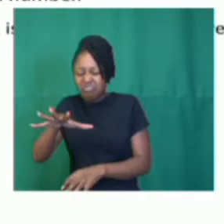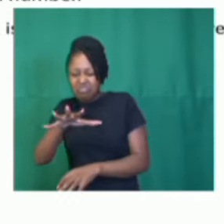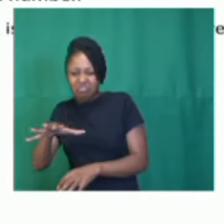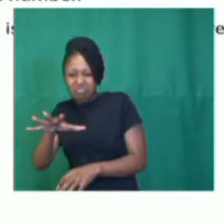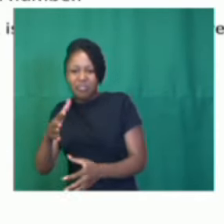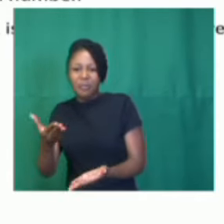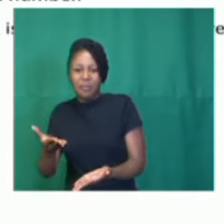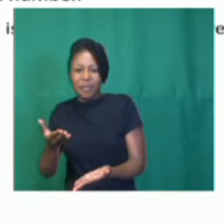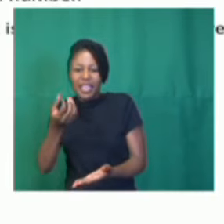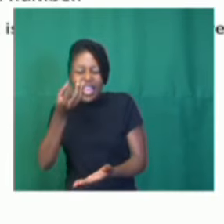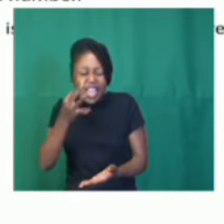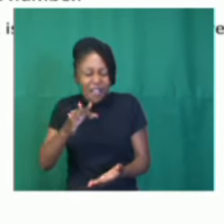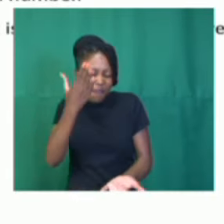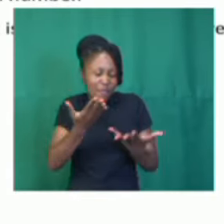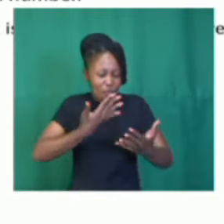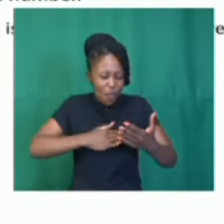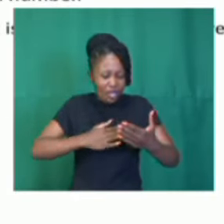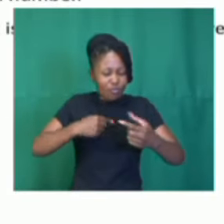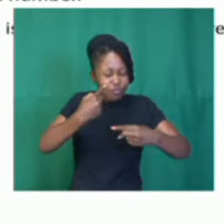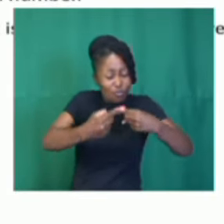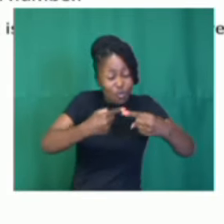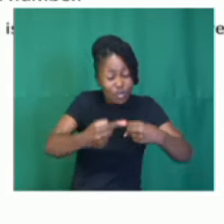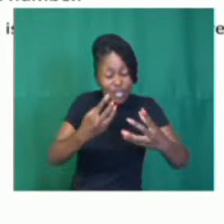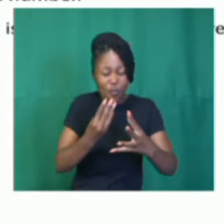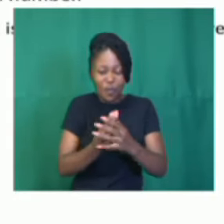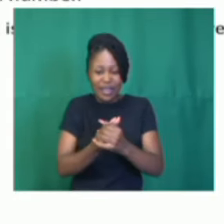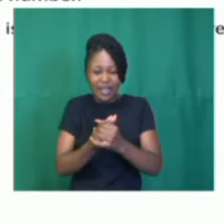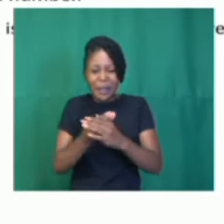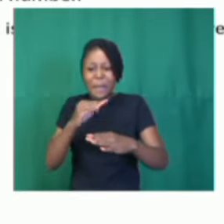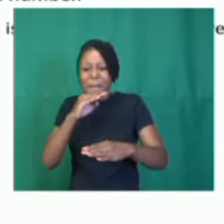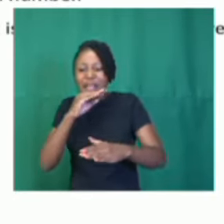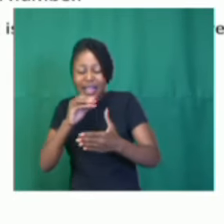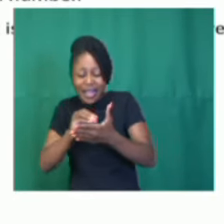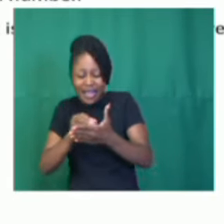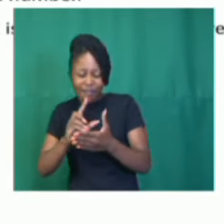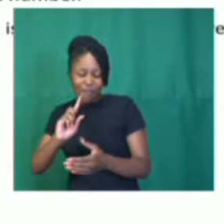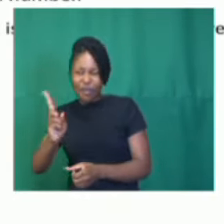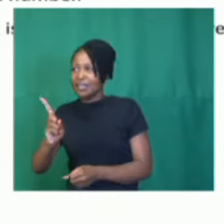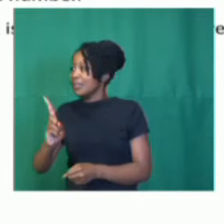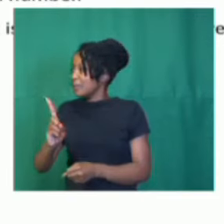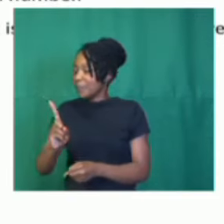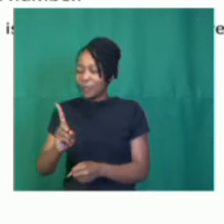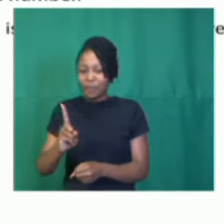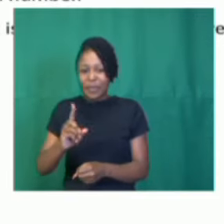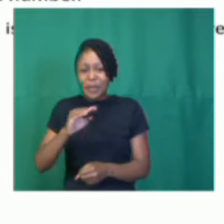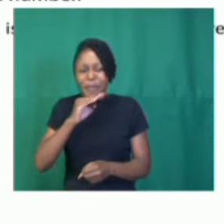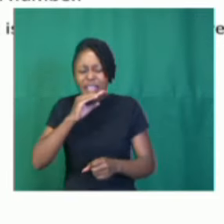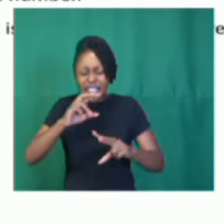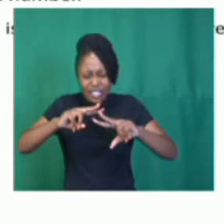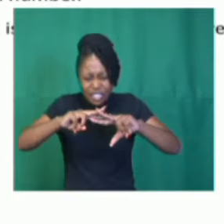with it. But what you must note is that when what entails intensive reading, it is whereby you are basically in search